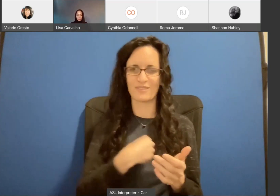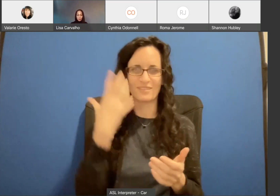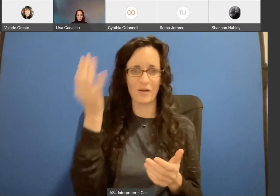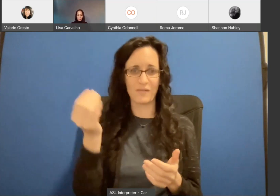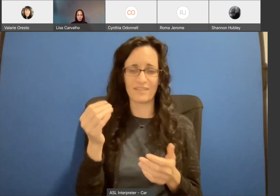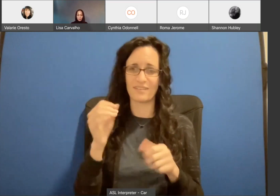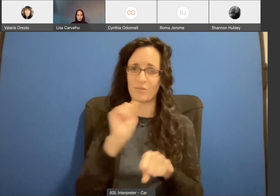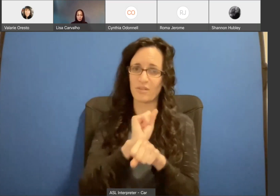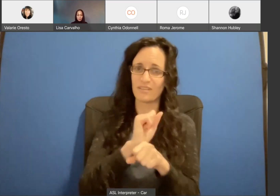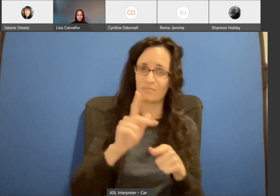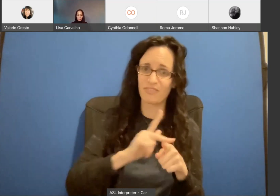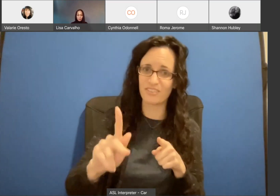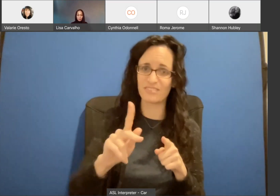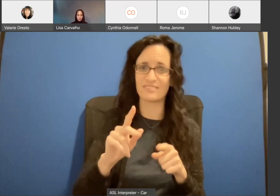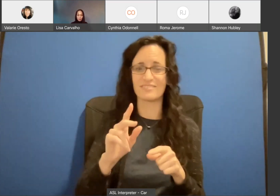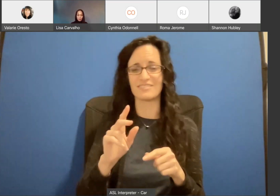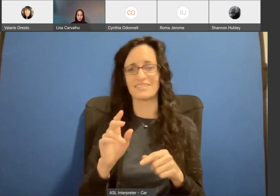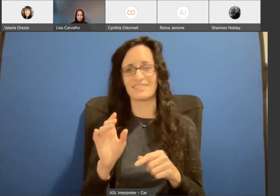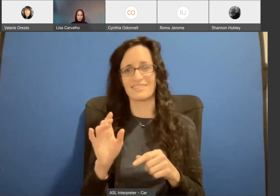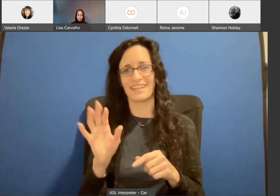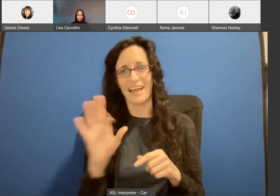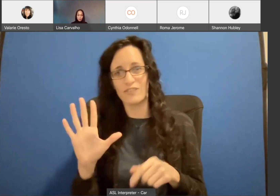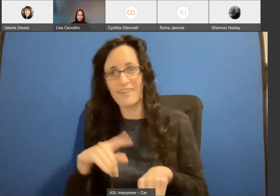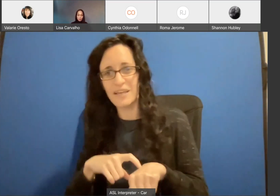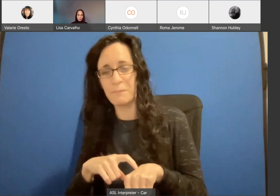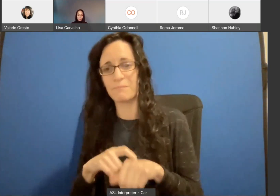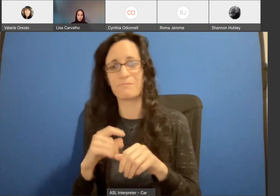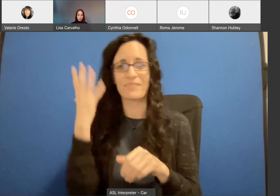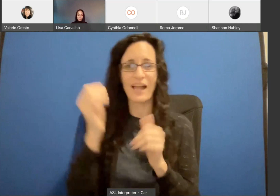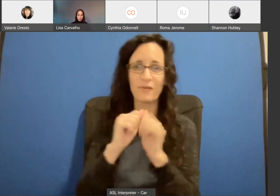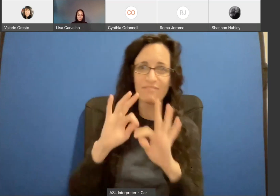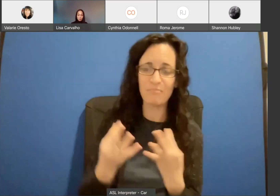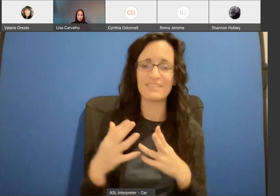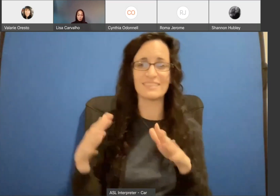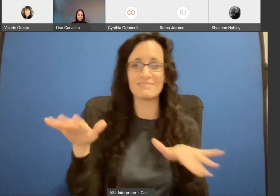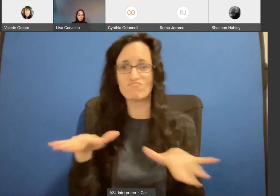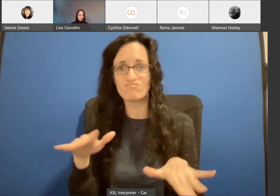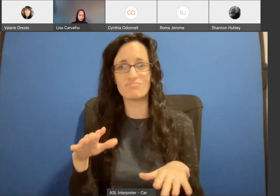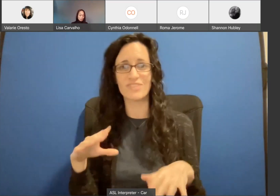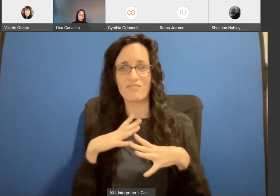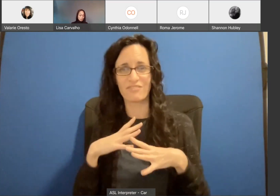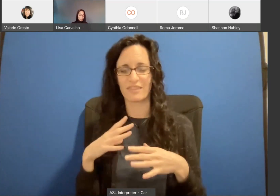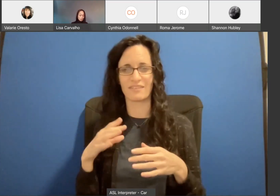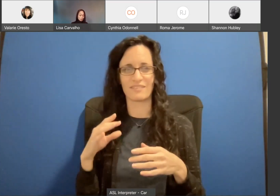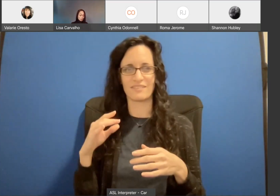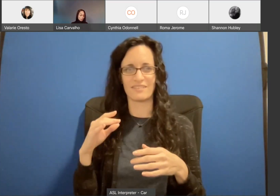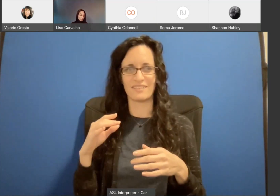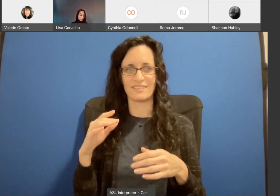our communities or if we're with our families, when stuff sets off